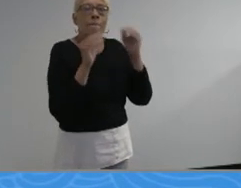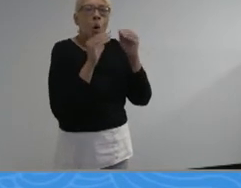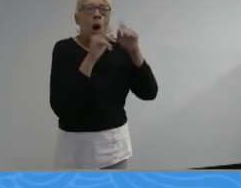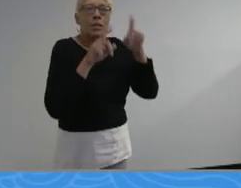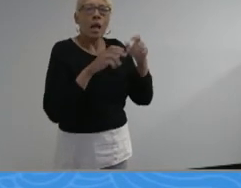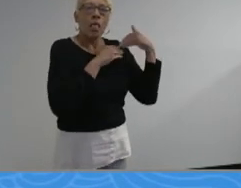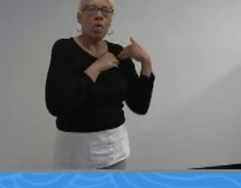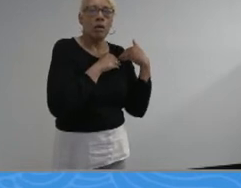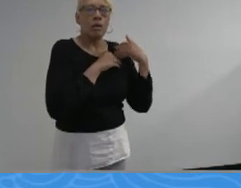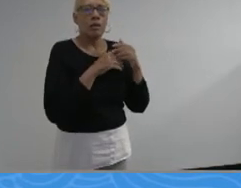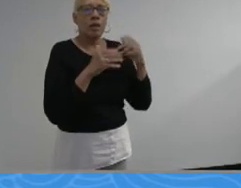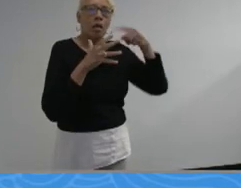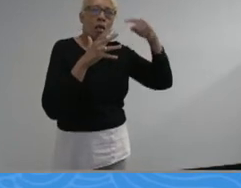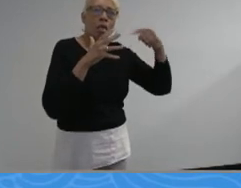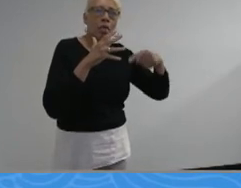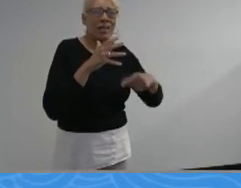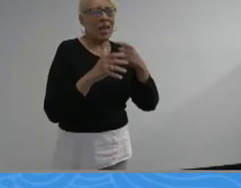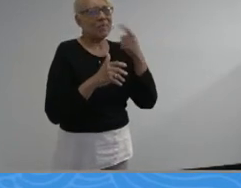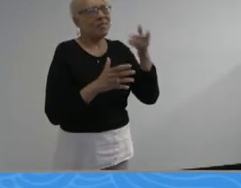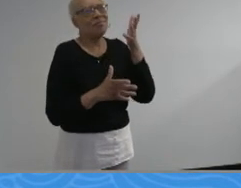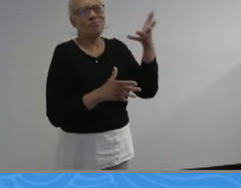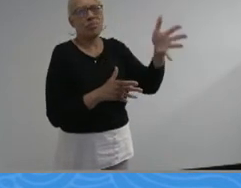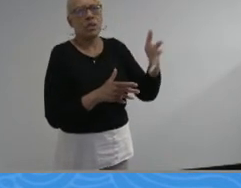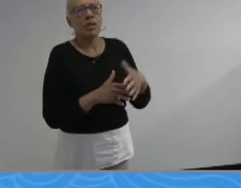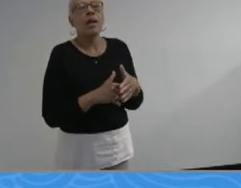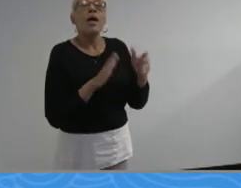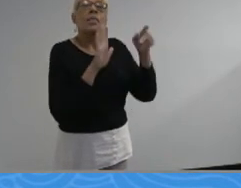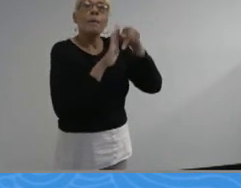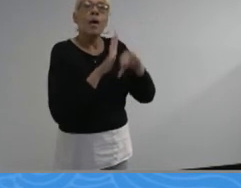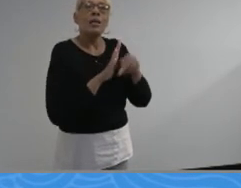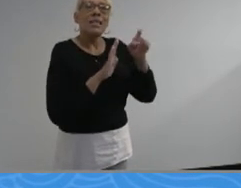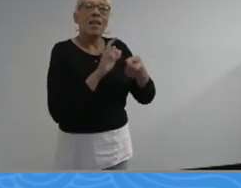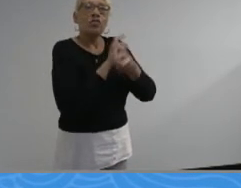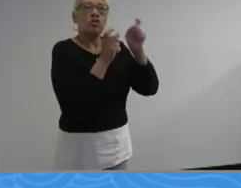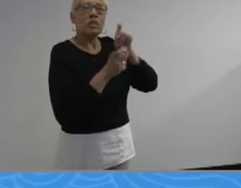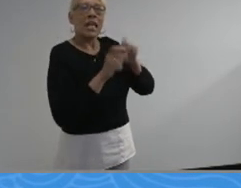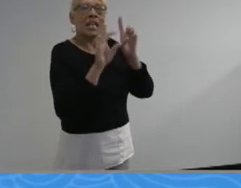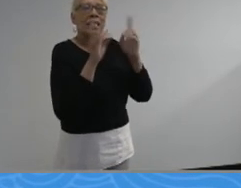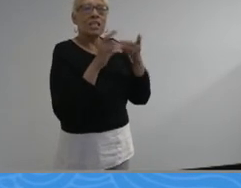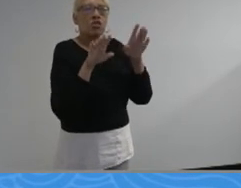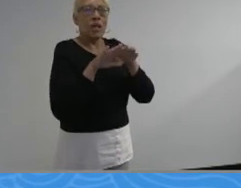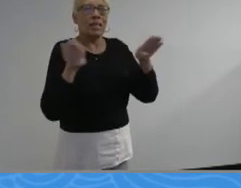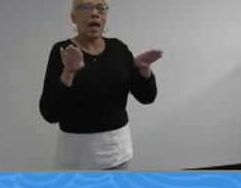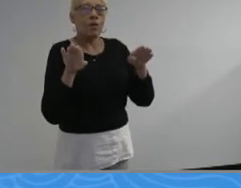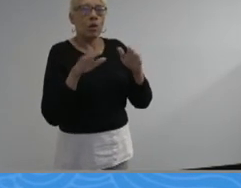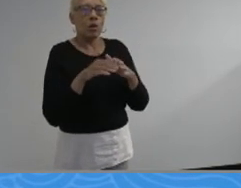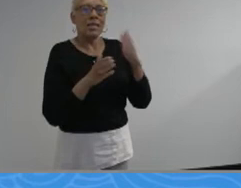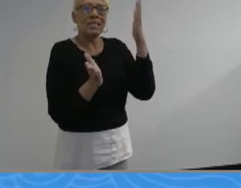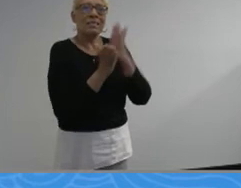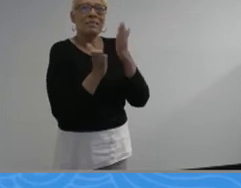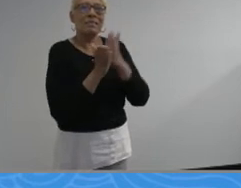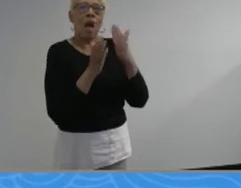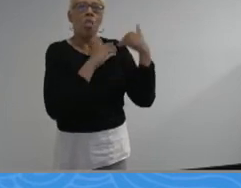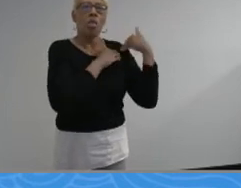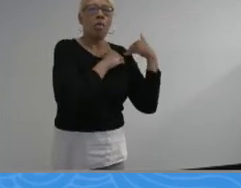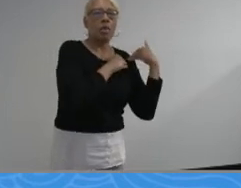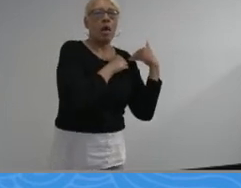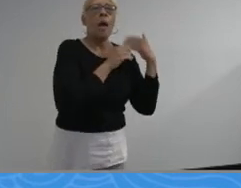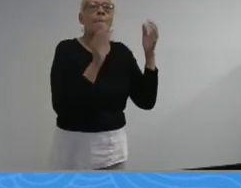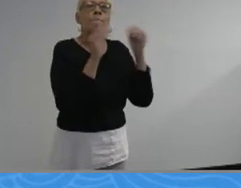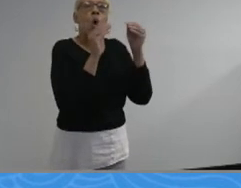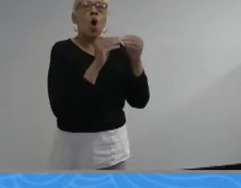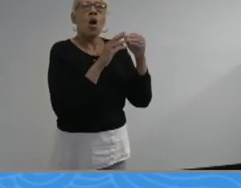testing responsibilities. I'm saying stop it. The policy has to shift to the districts at the district level to stop putting so much